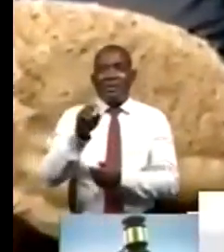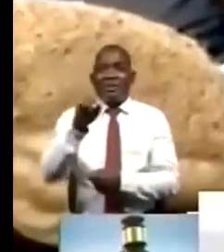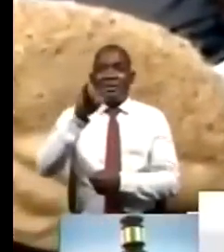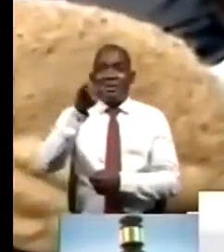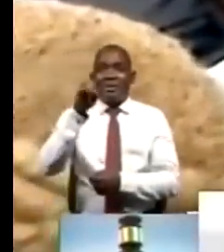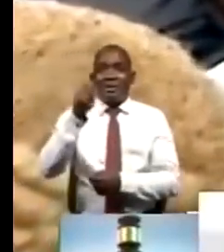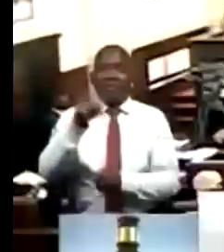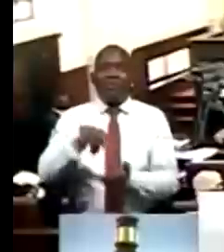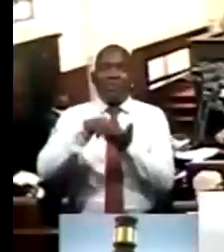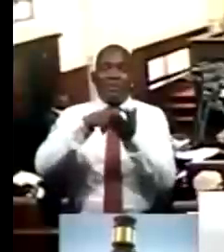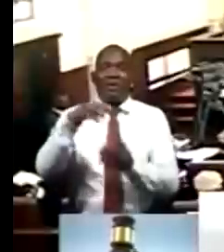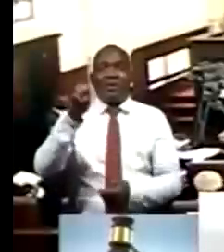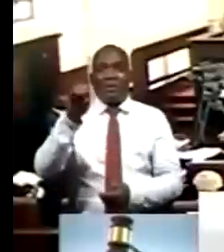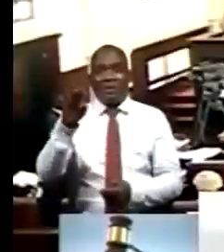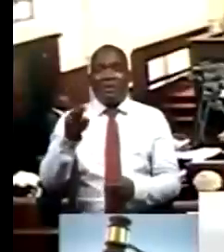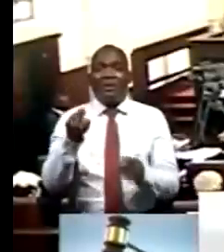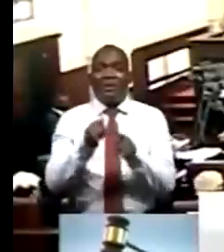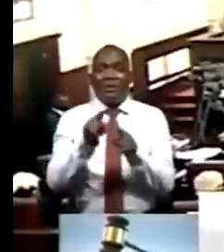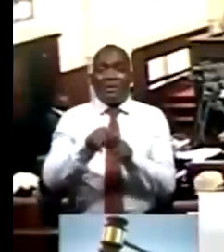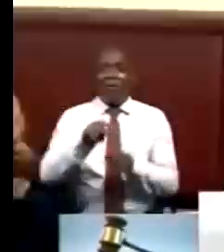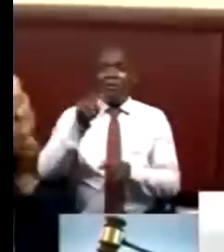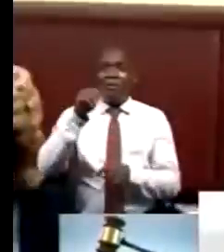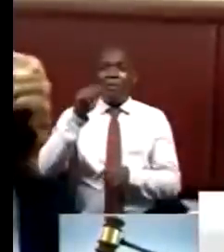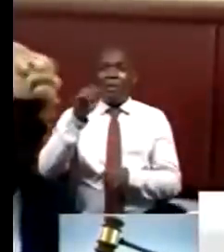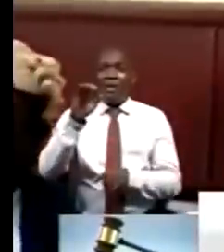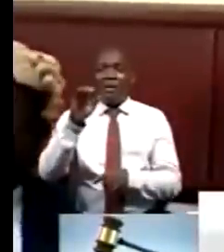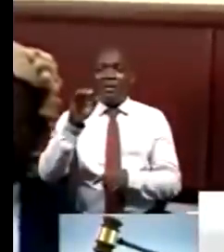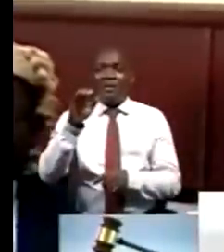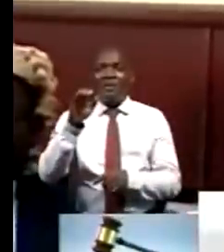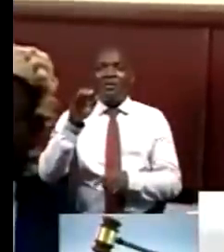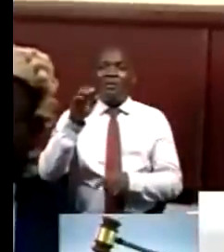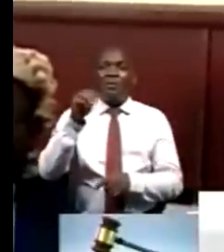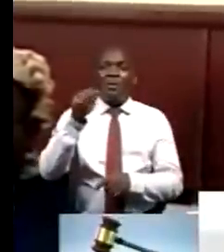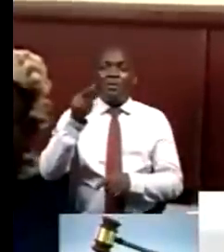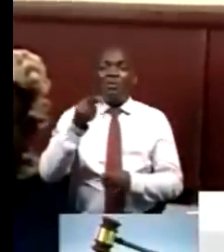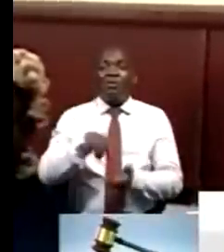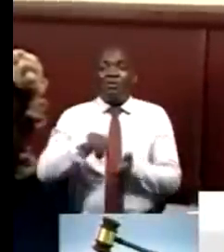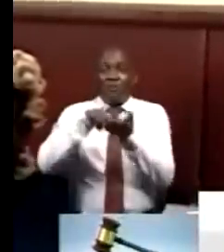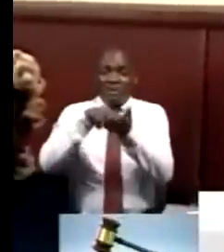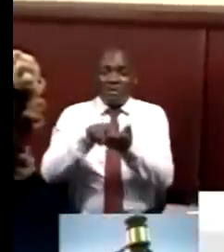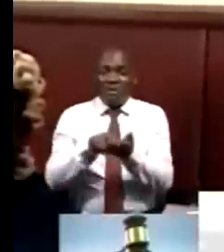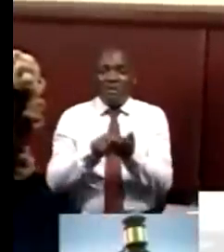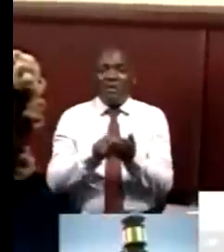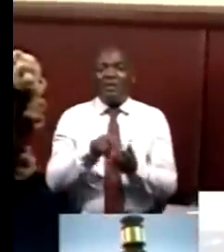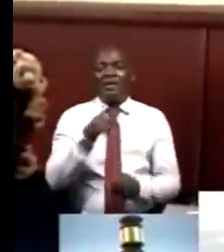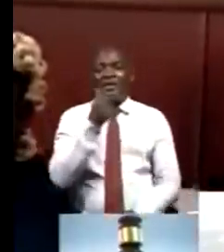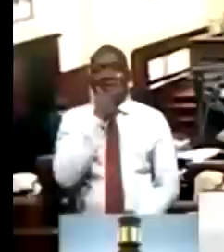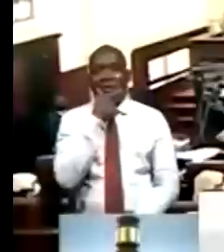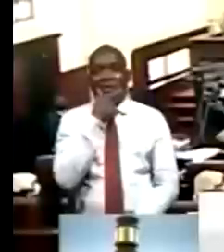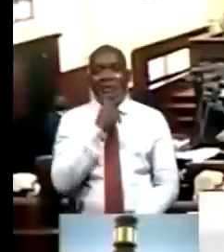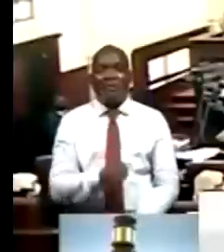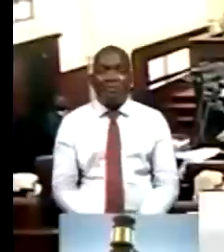respondent. Then Mr. Peter McMahon, representing the second respondent.